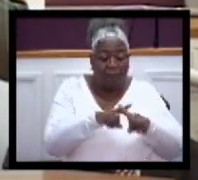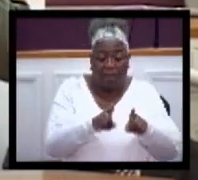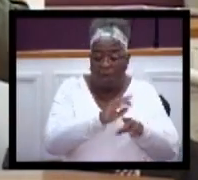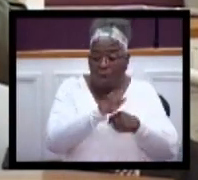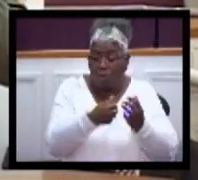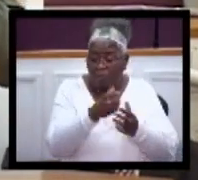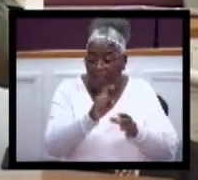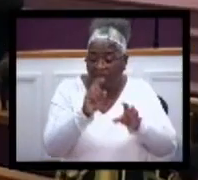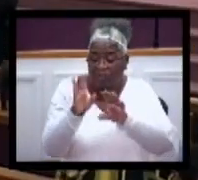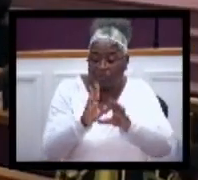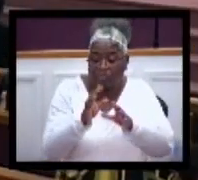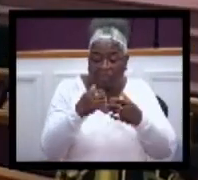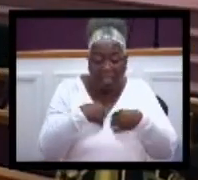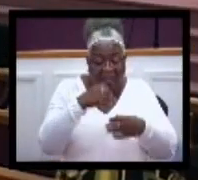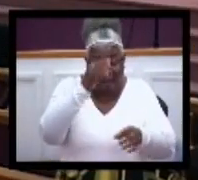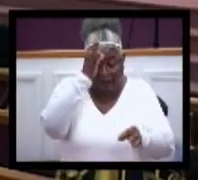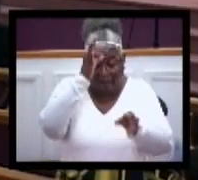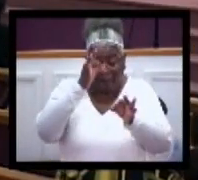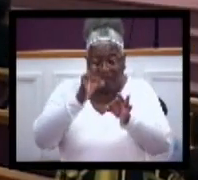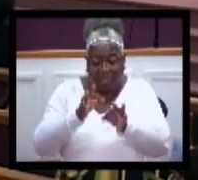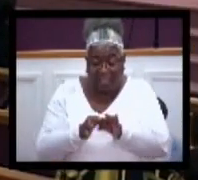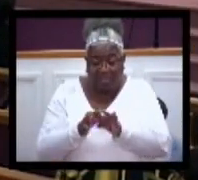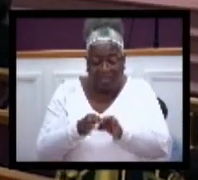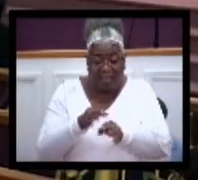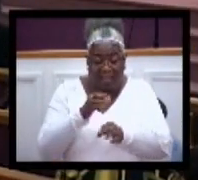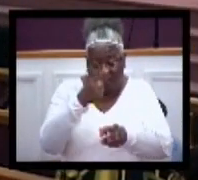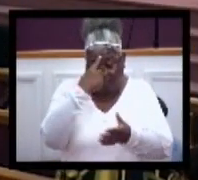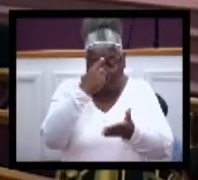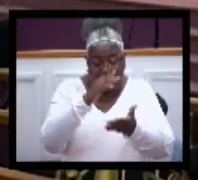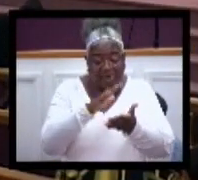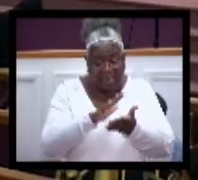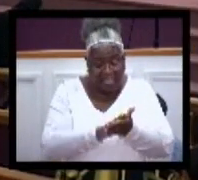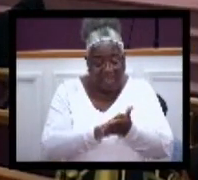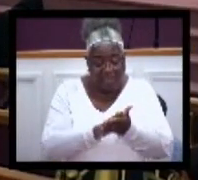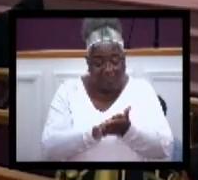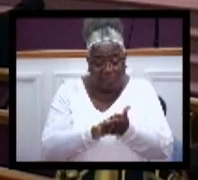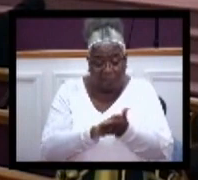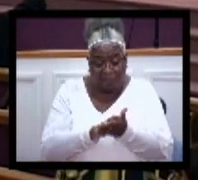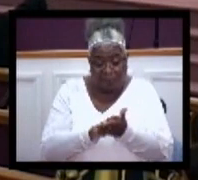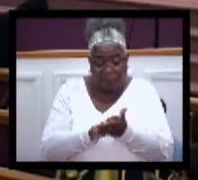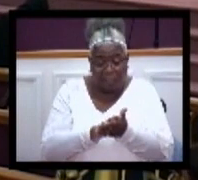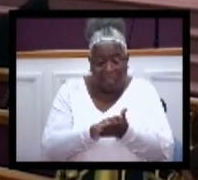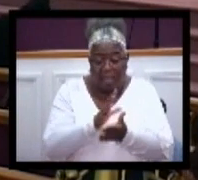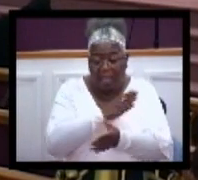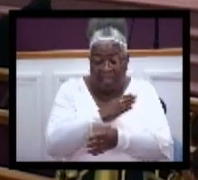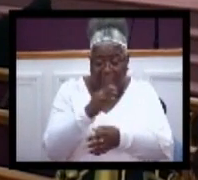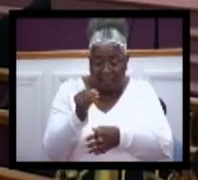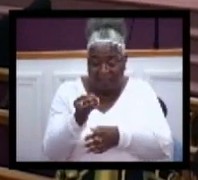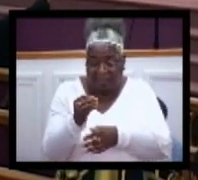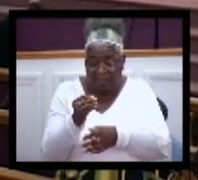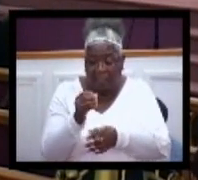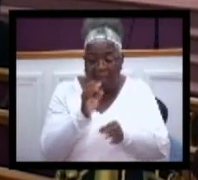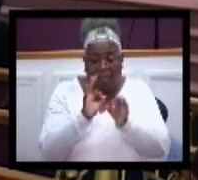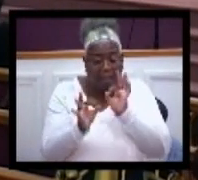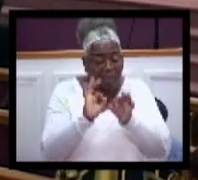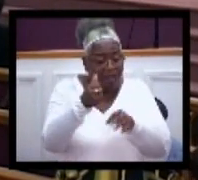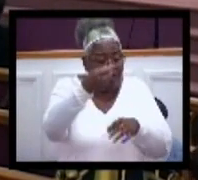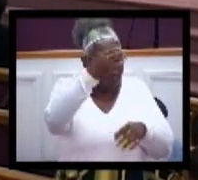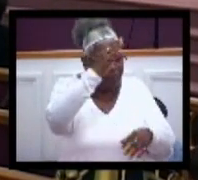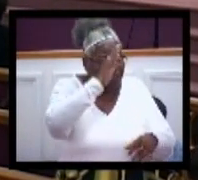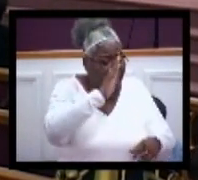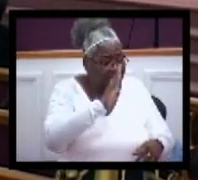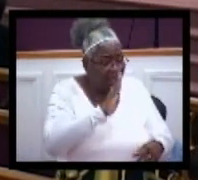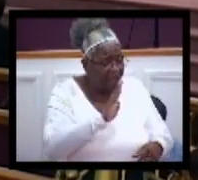do is have faith and believe. Can I tell y'all something else? If